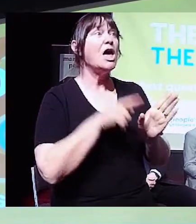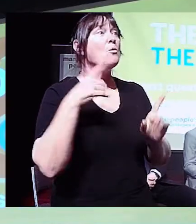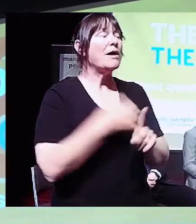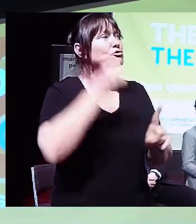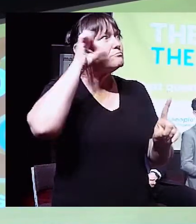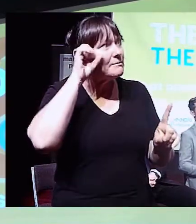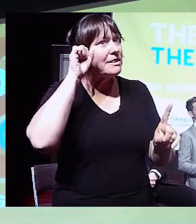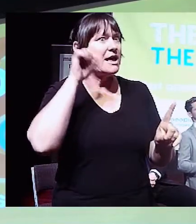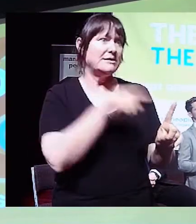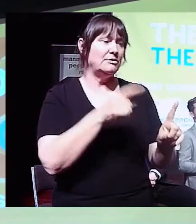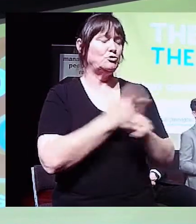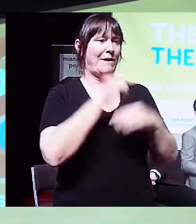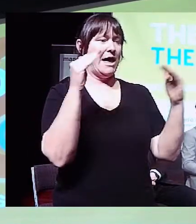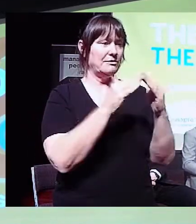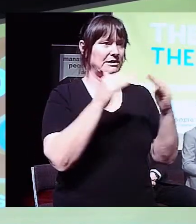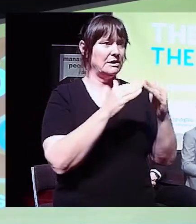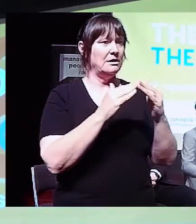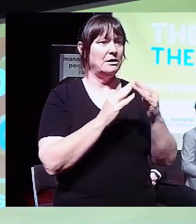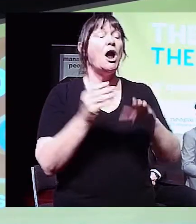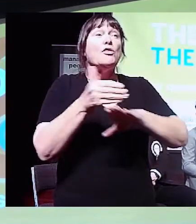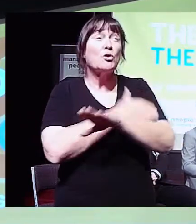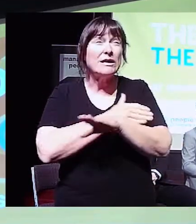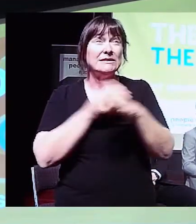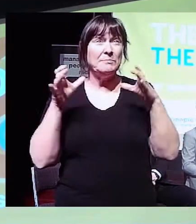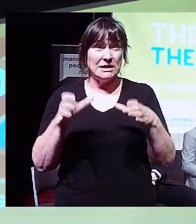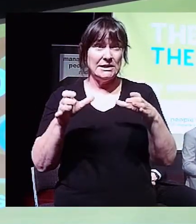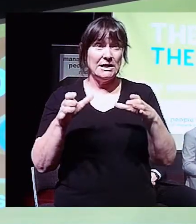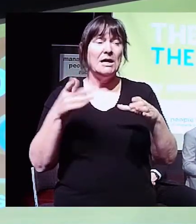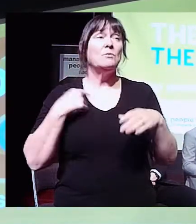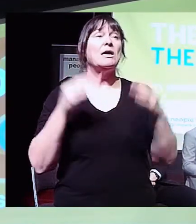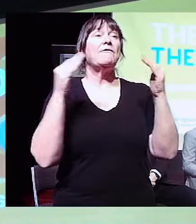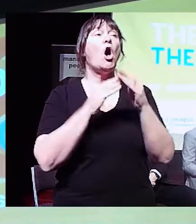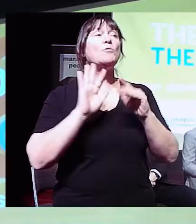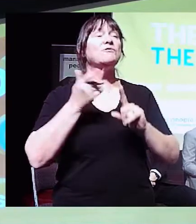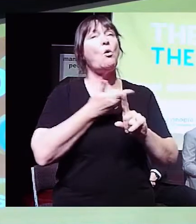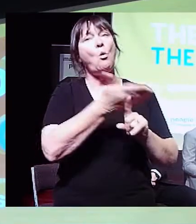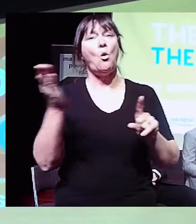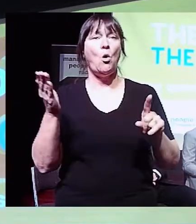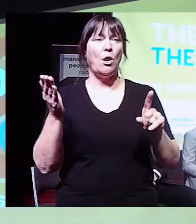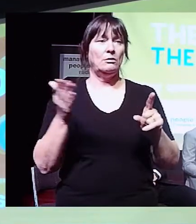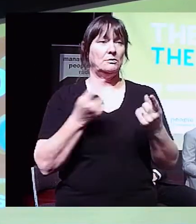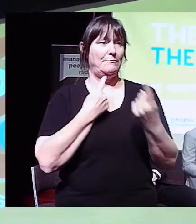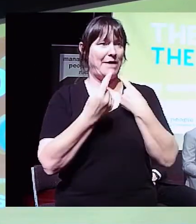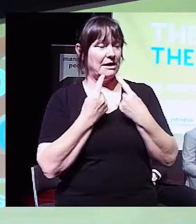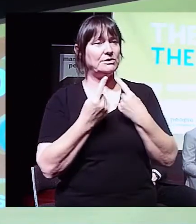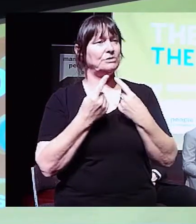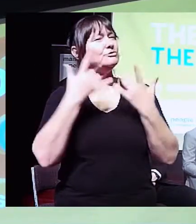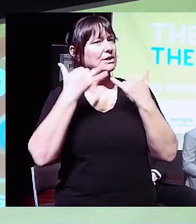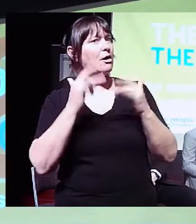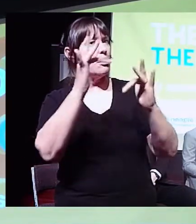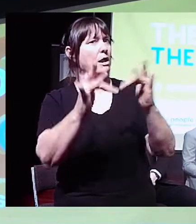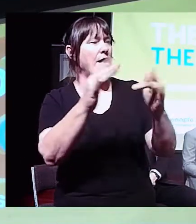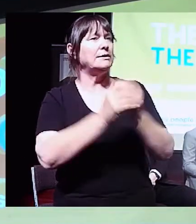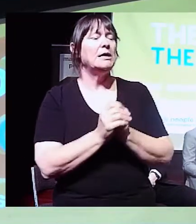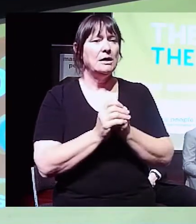that when we talk about housing. The things that the Greens want to do, we've got our Homes for All package, go to the website, check it out, there's a lot of detail. We want to stimulate a